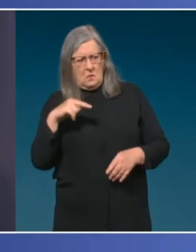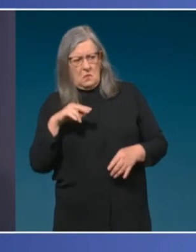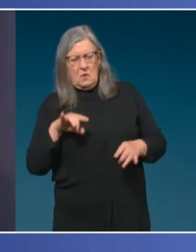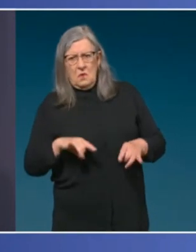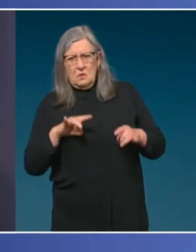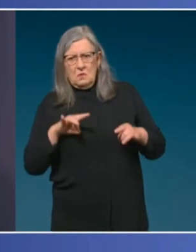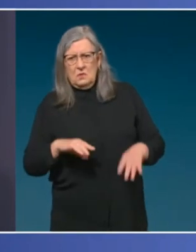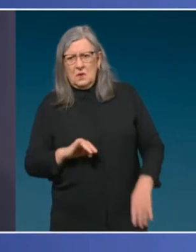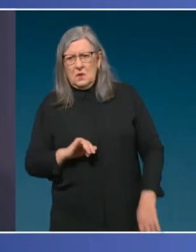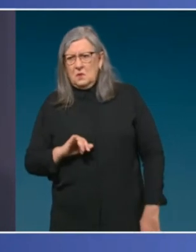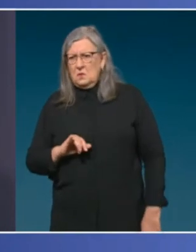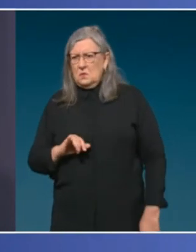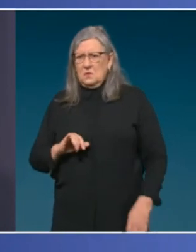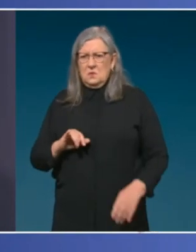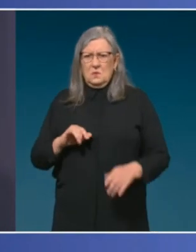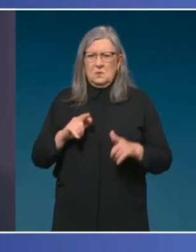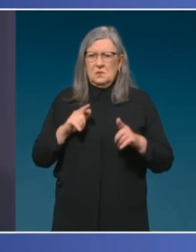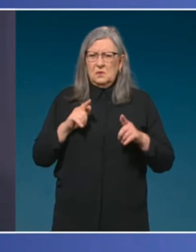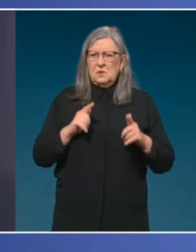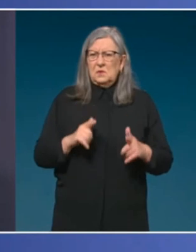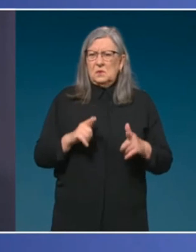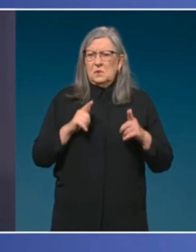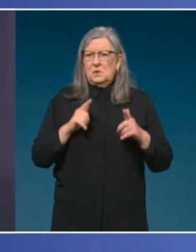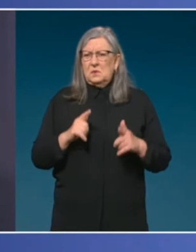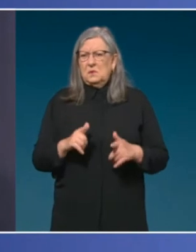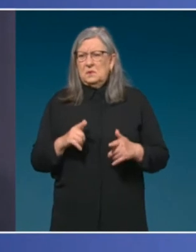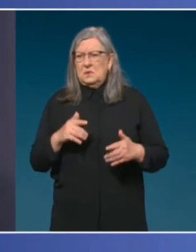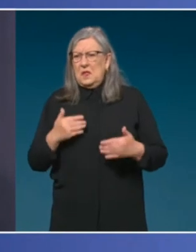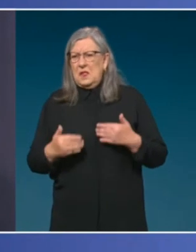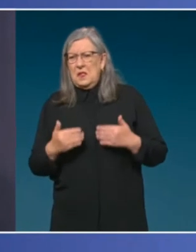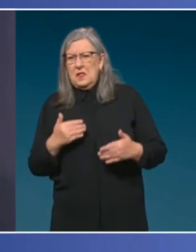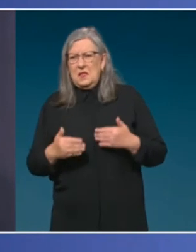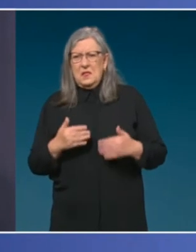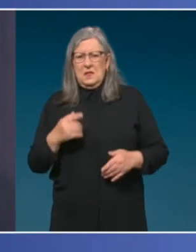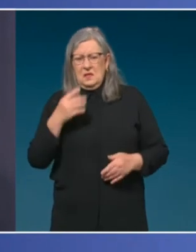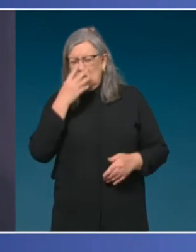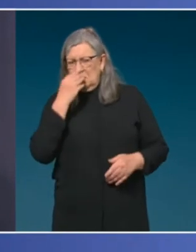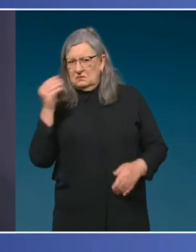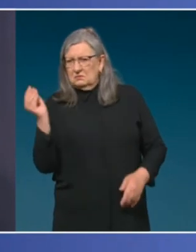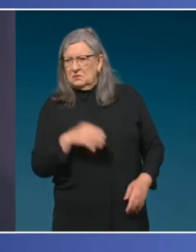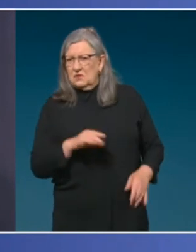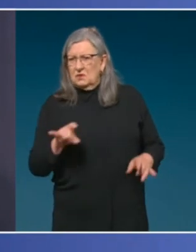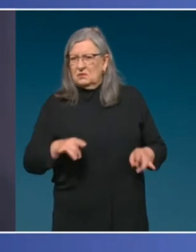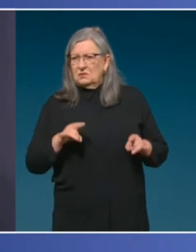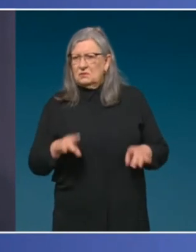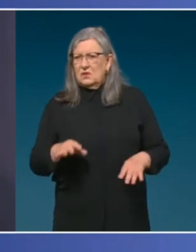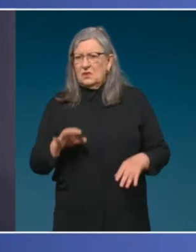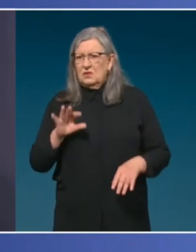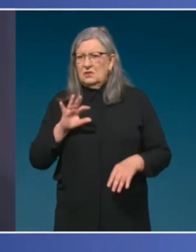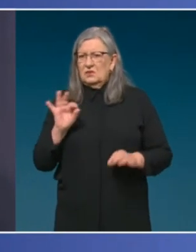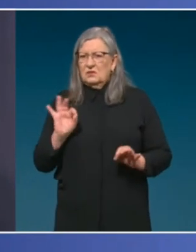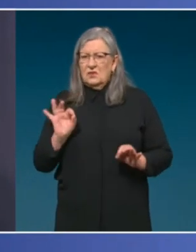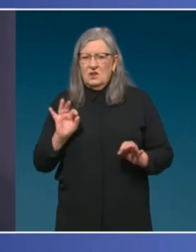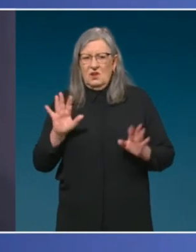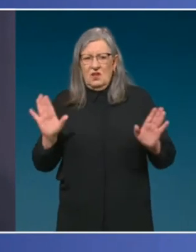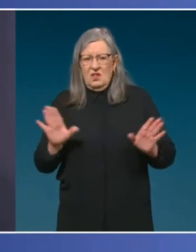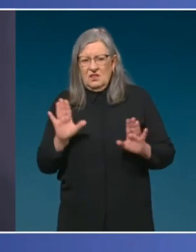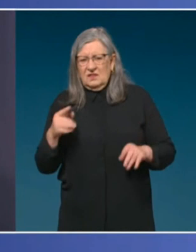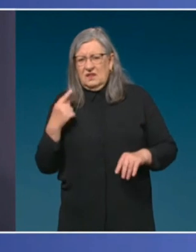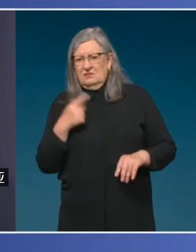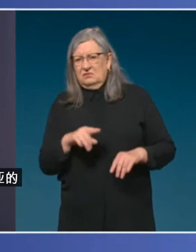Omicron variant. So for the skilled workers and the international students in particular who were looking to enter